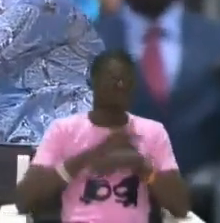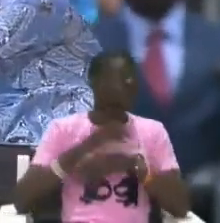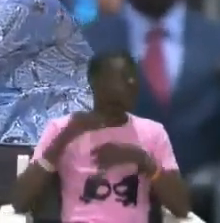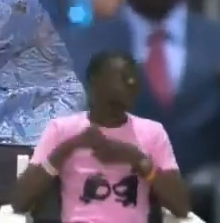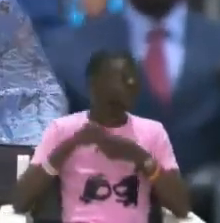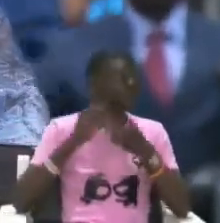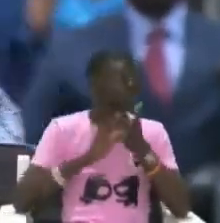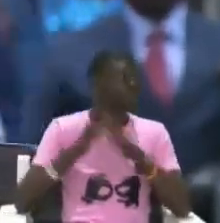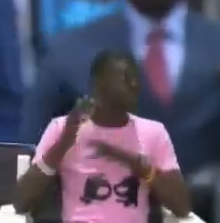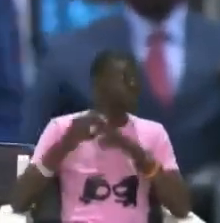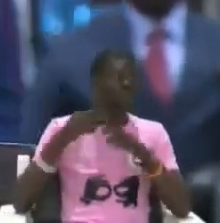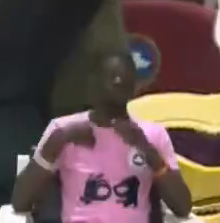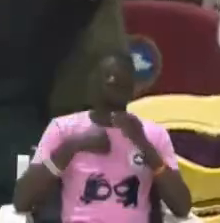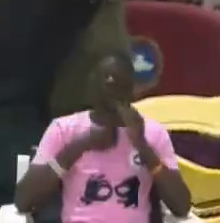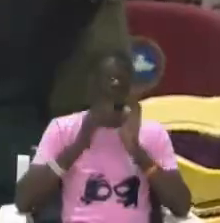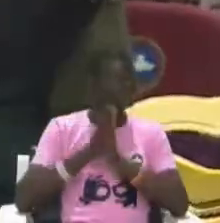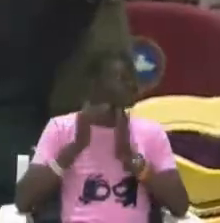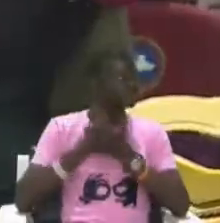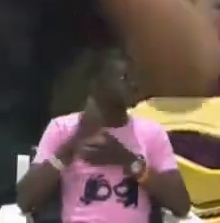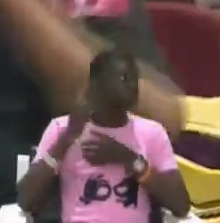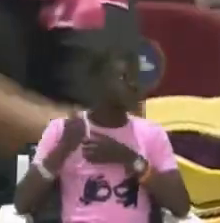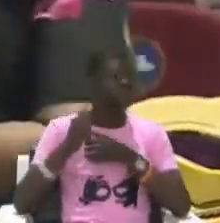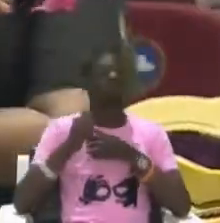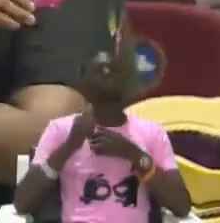Jesus' name we have given thanks.